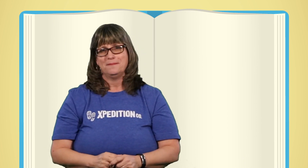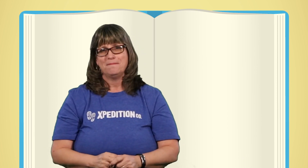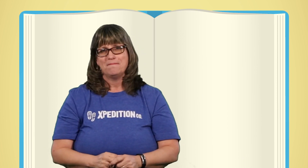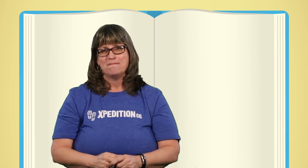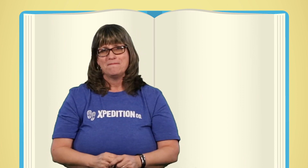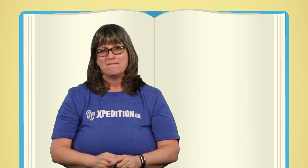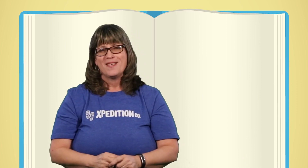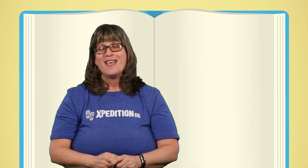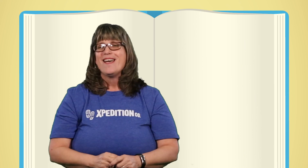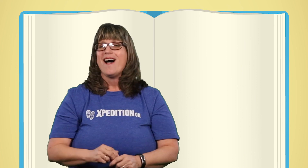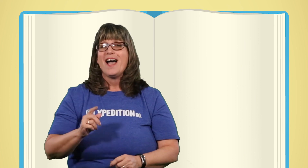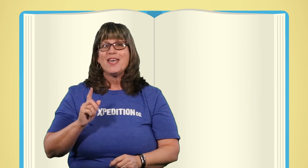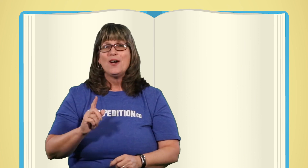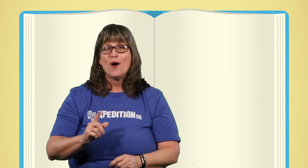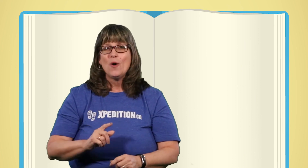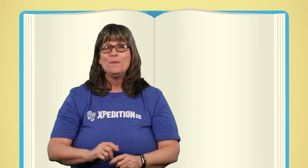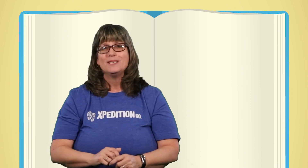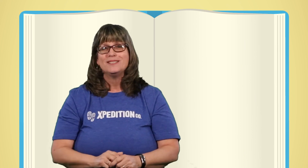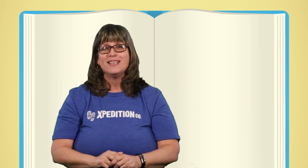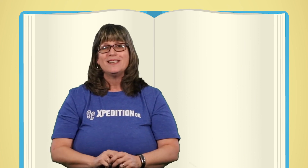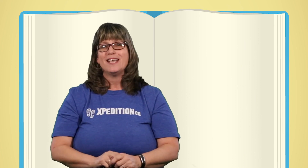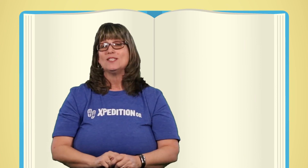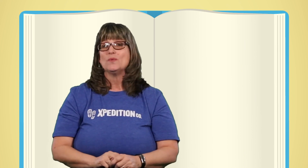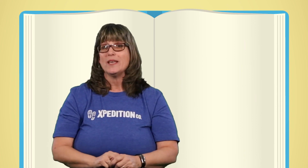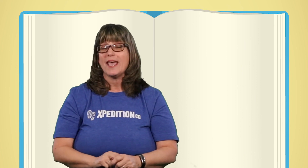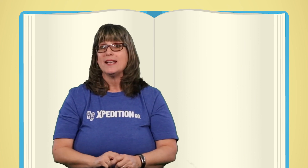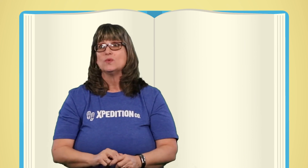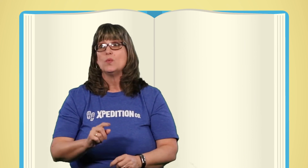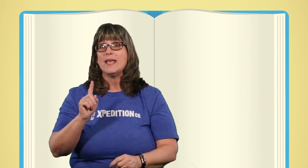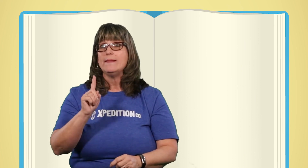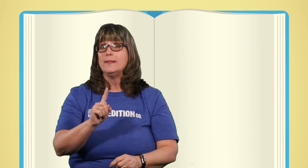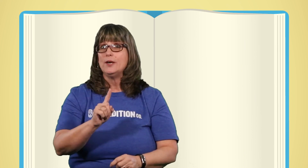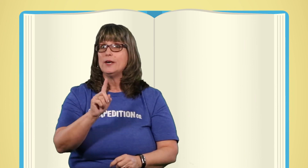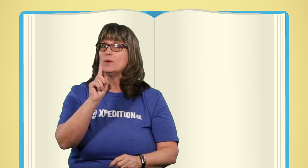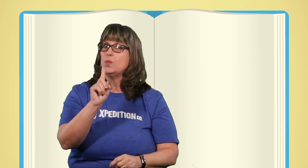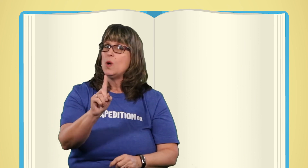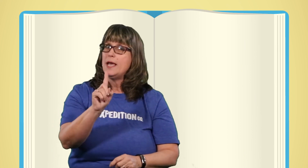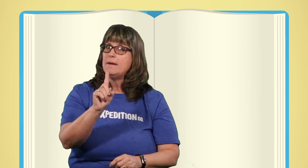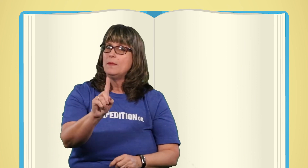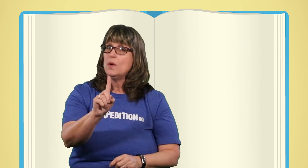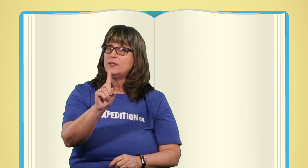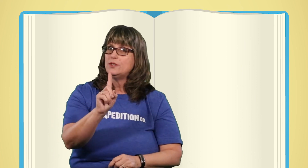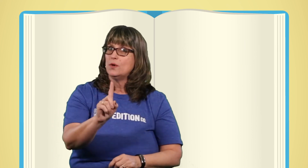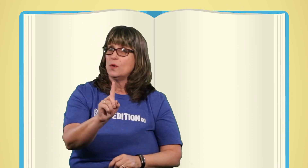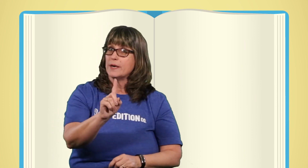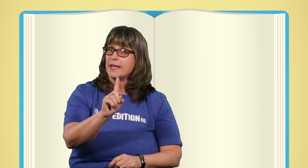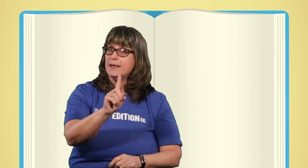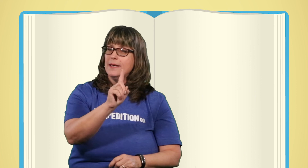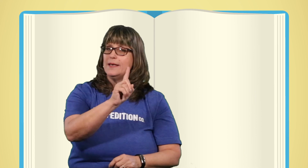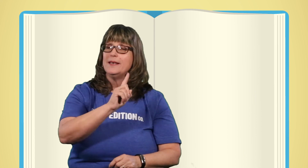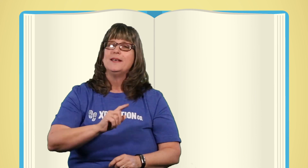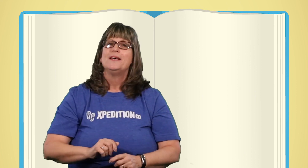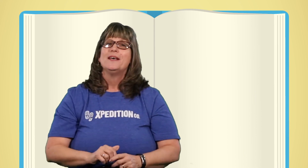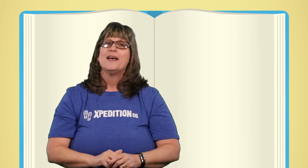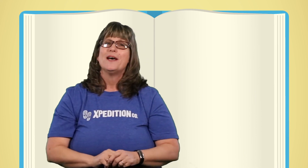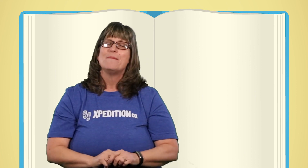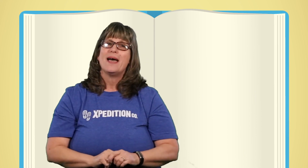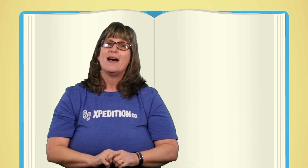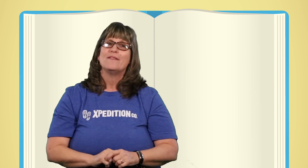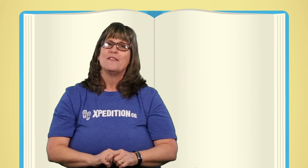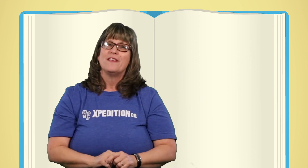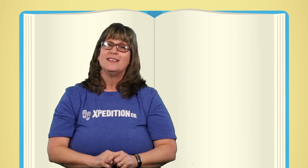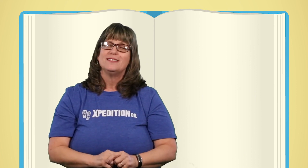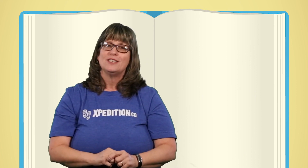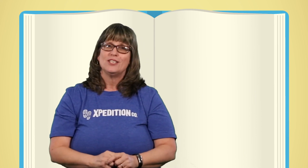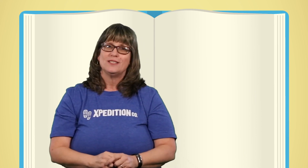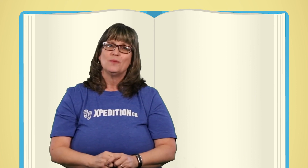be. I hope to see you next week as we learn one more story